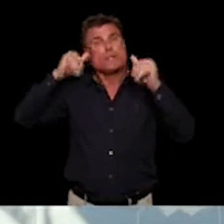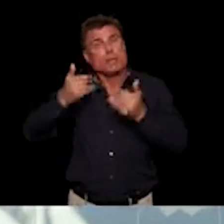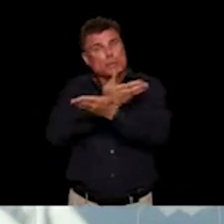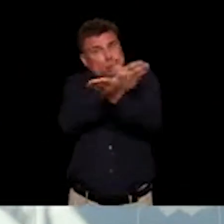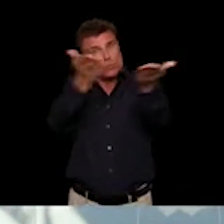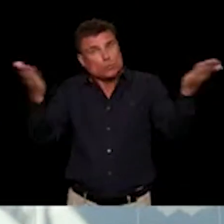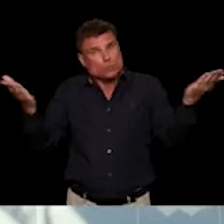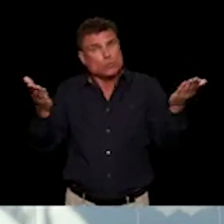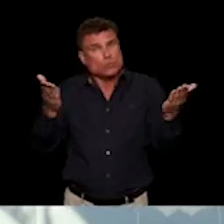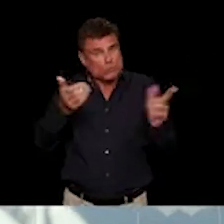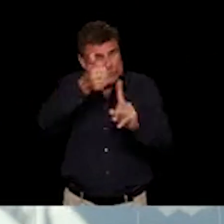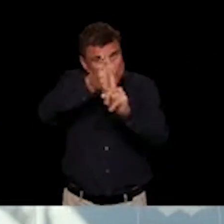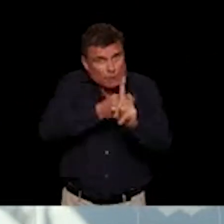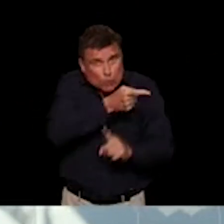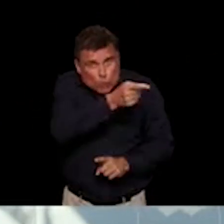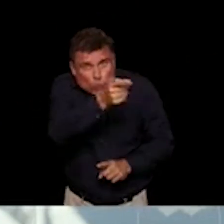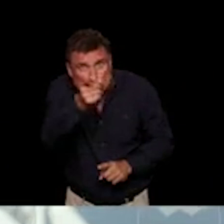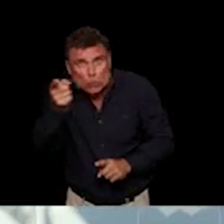that